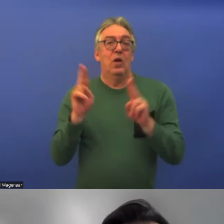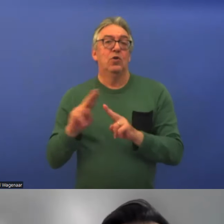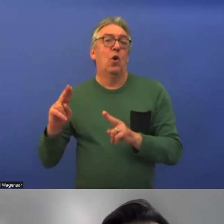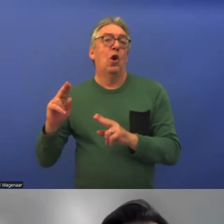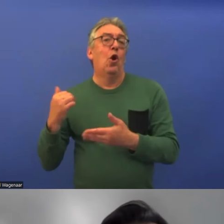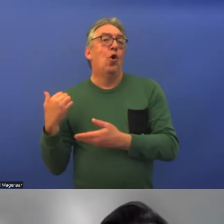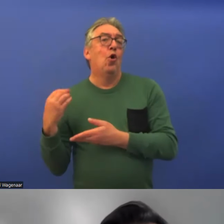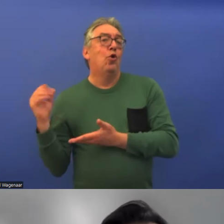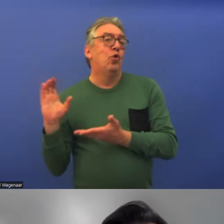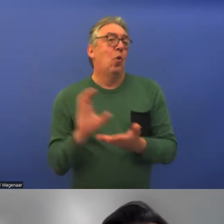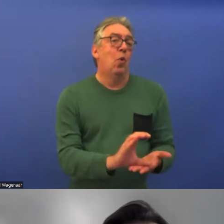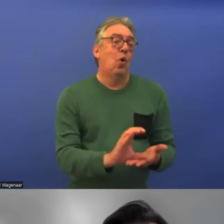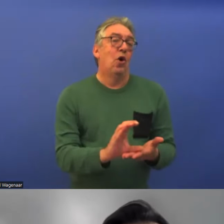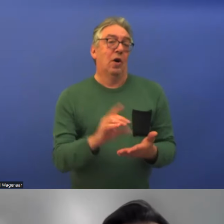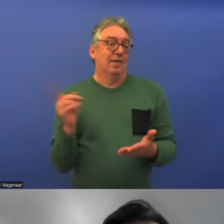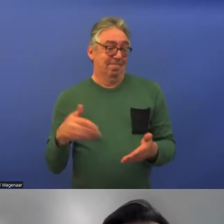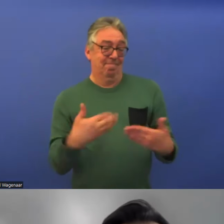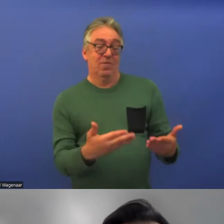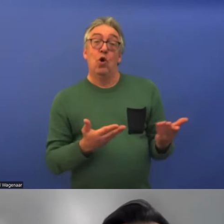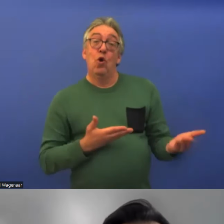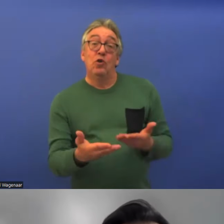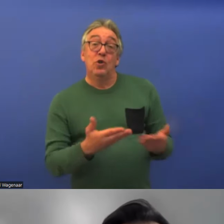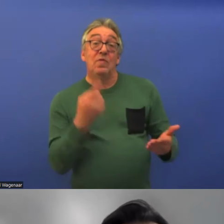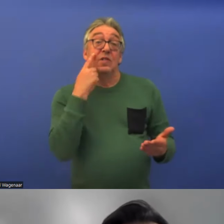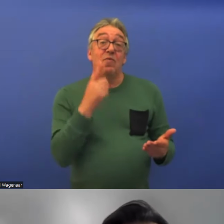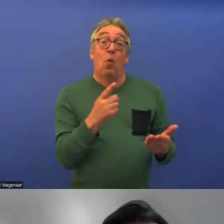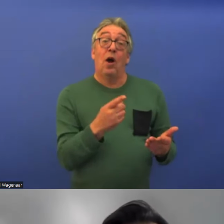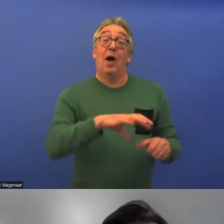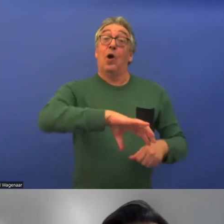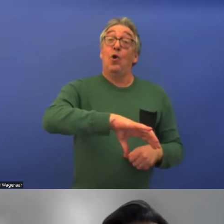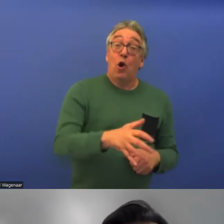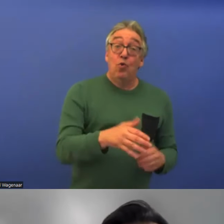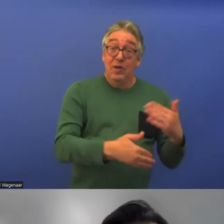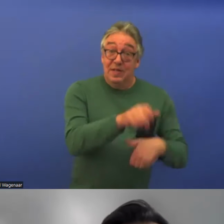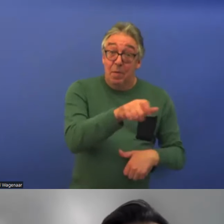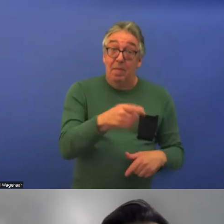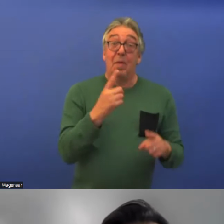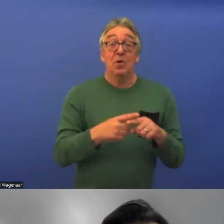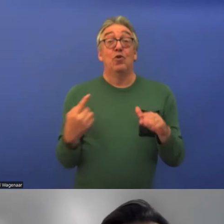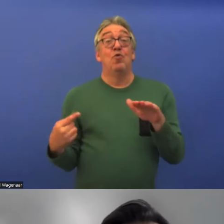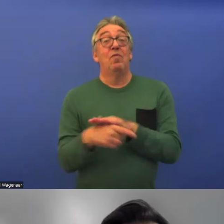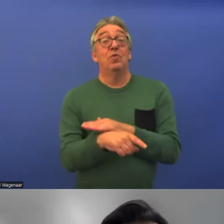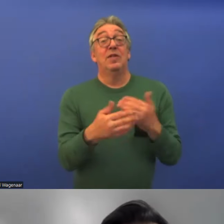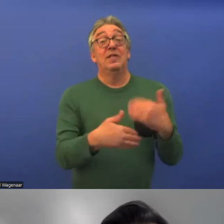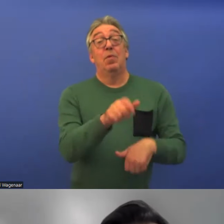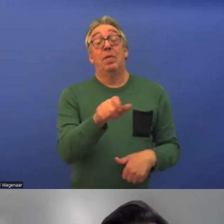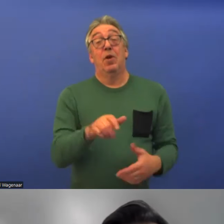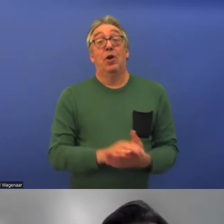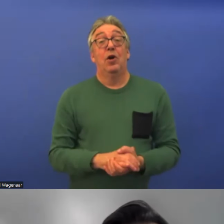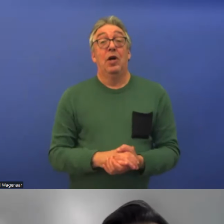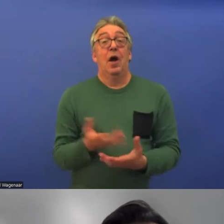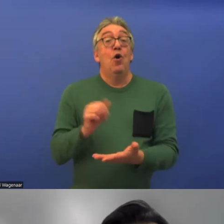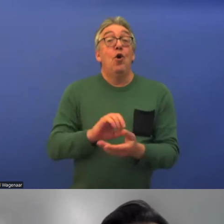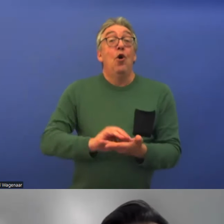services, both to nationals and to displaced and stateless people. So of course, there are always going to be limits of resources, but we can also